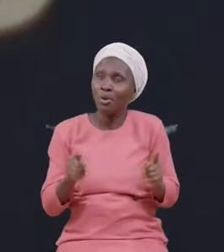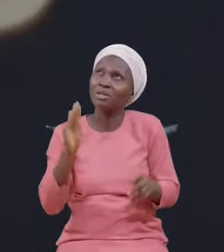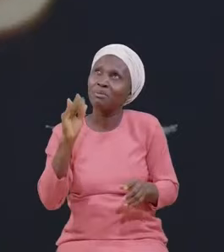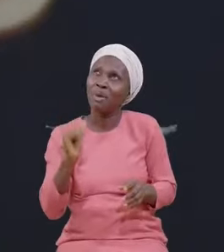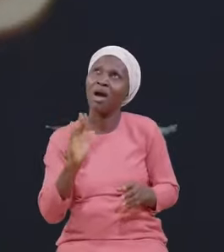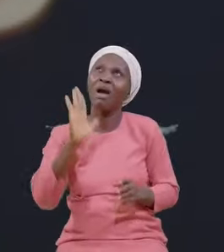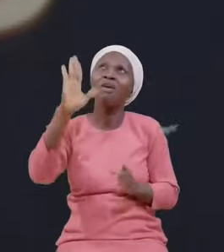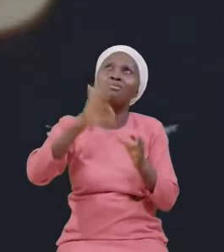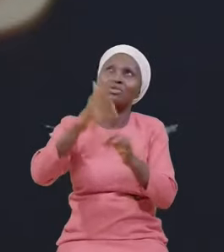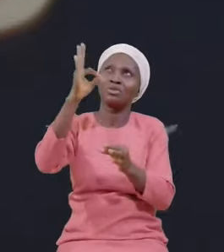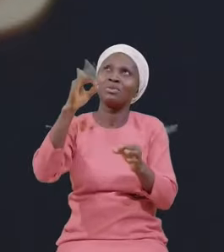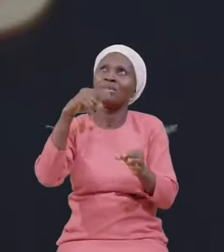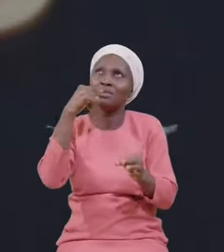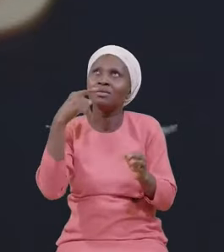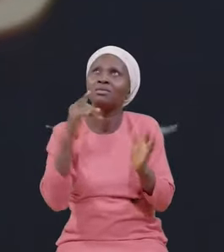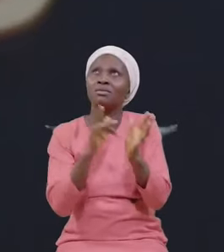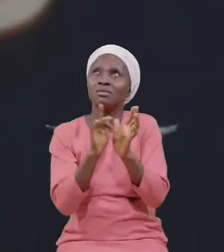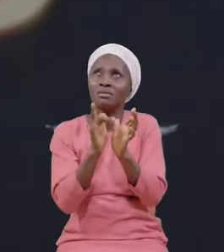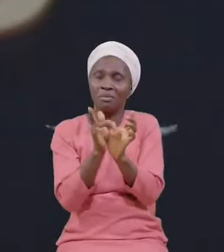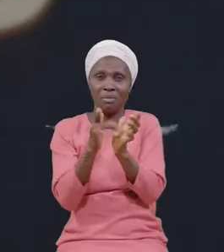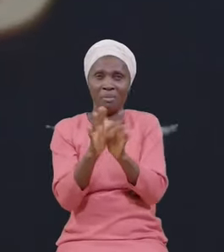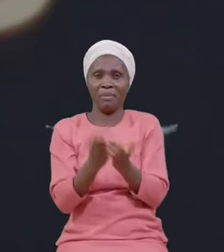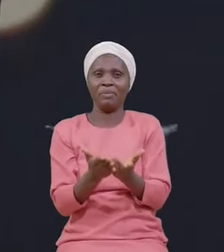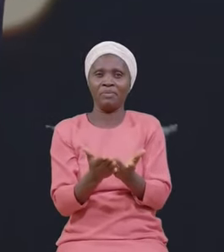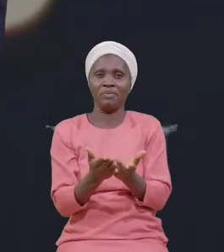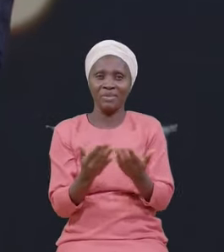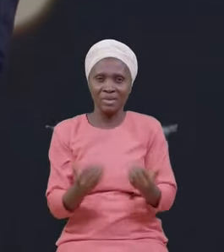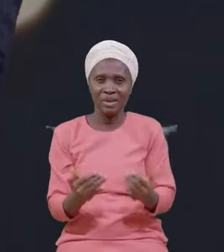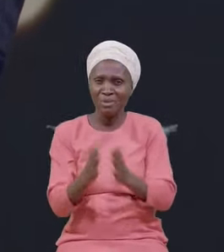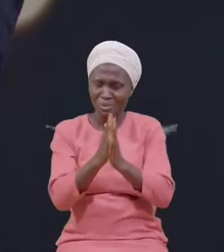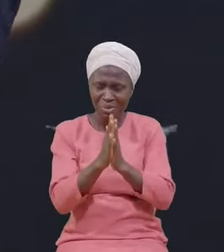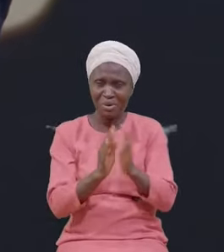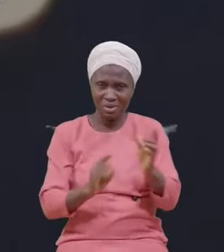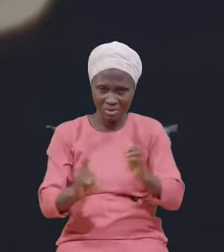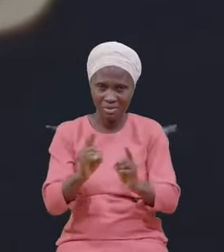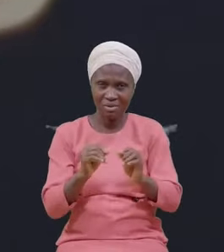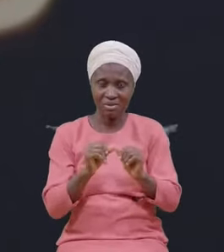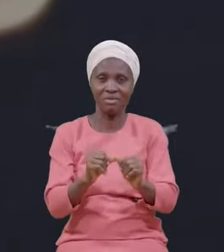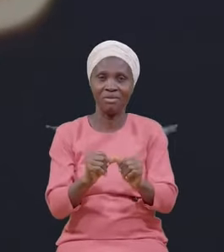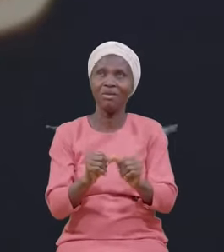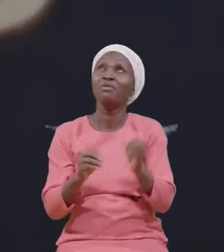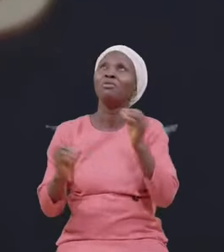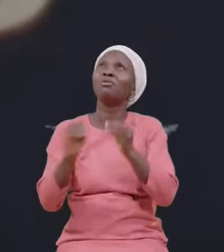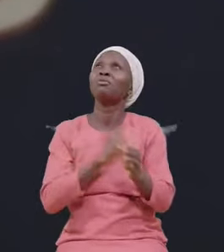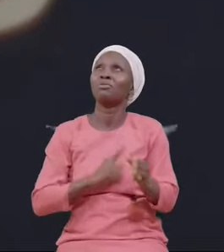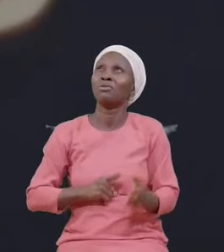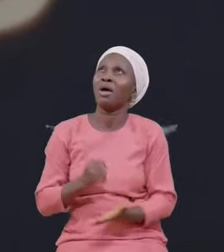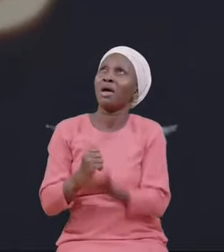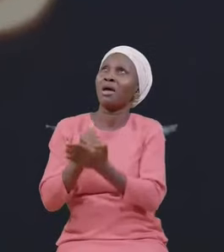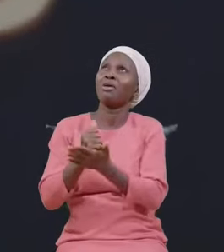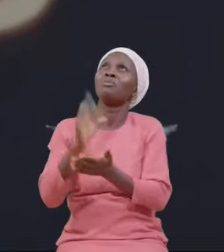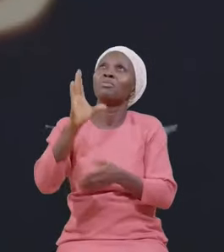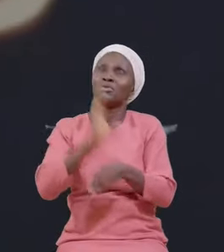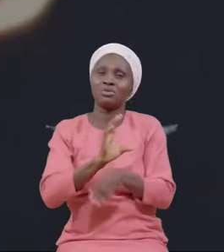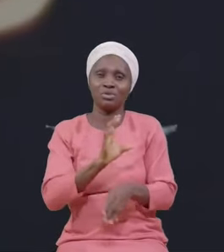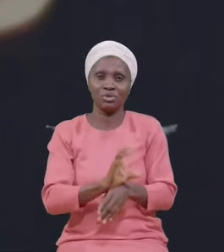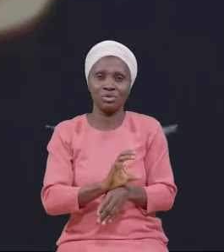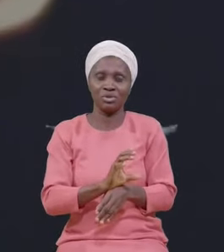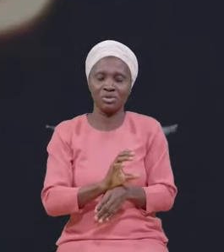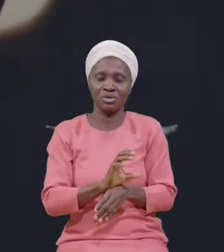Lord oh Lord enable your church in Jesus name